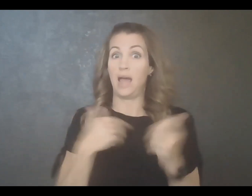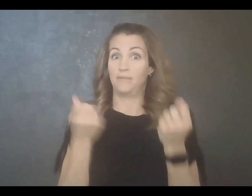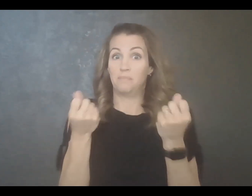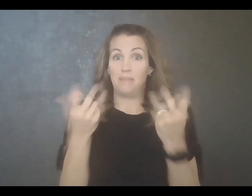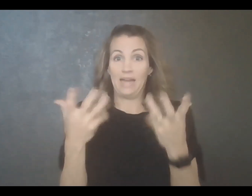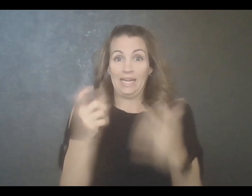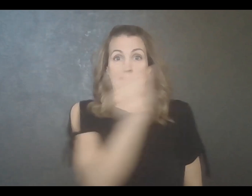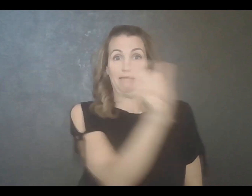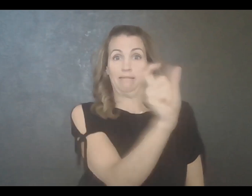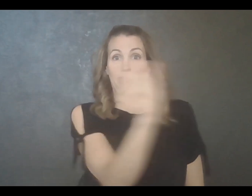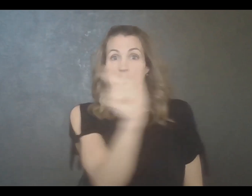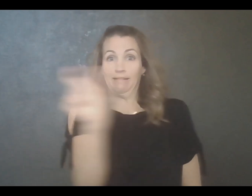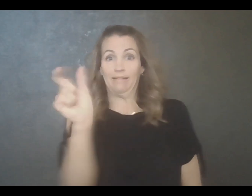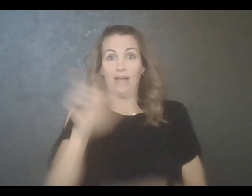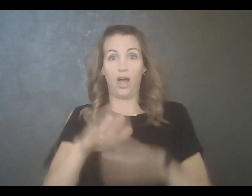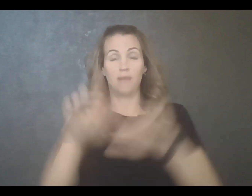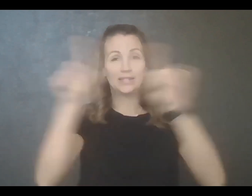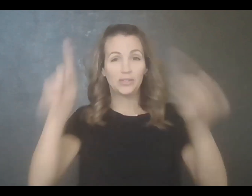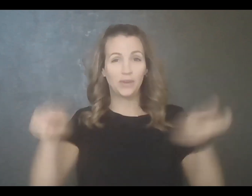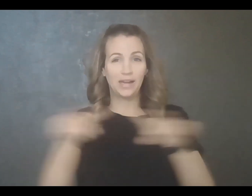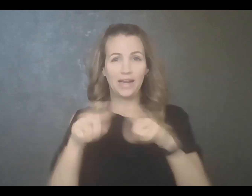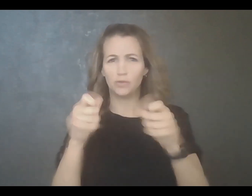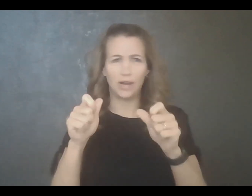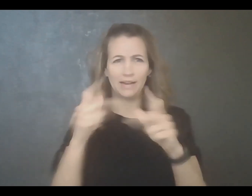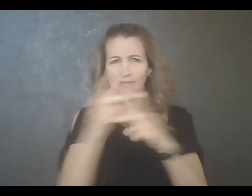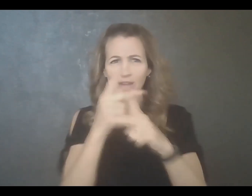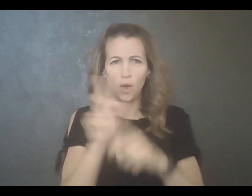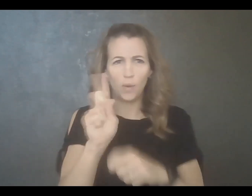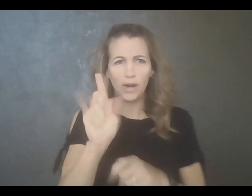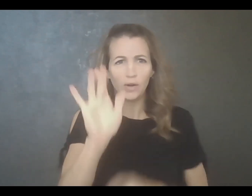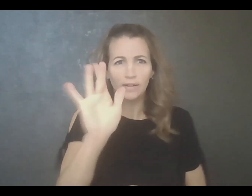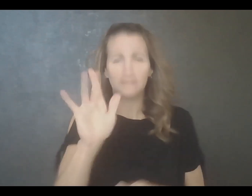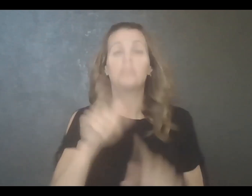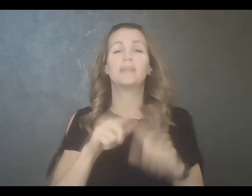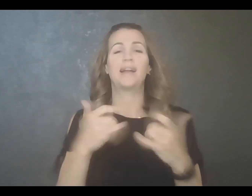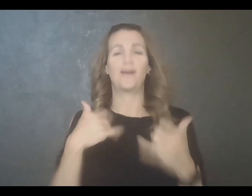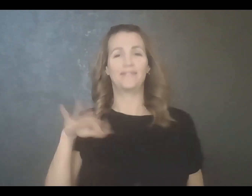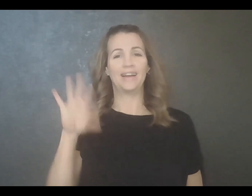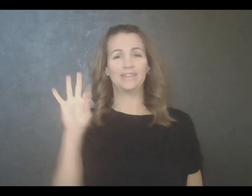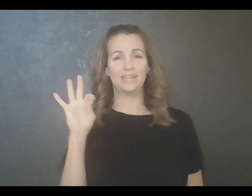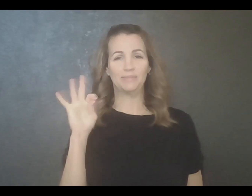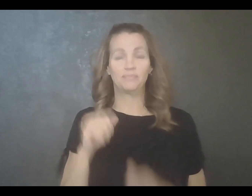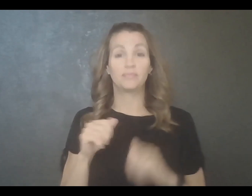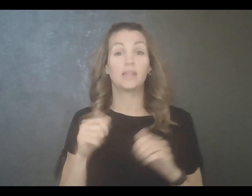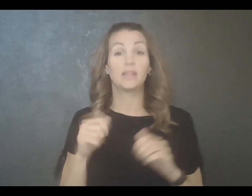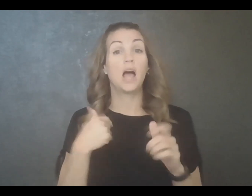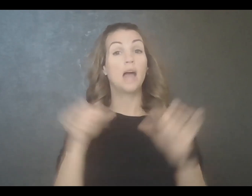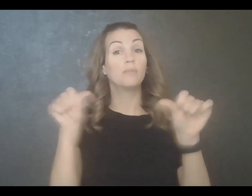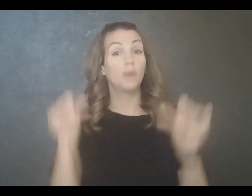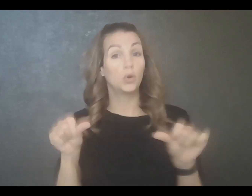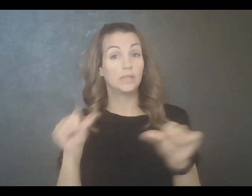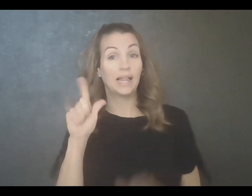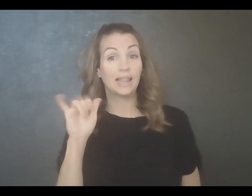that I lost the one tab that I needed, but I found it, so we're good. Okay, so in the chat, I posted a link to